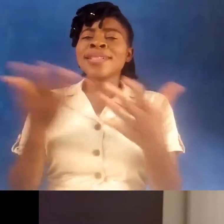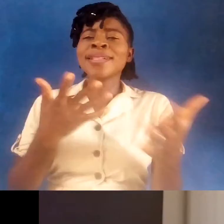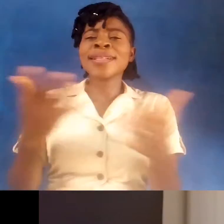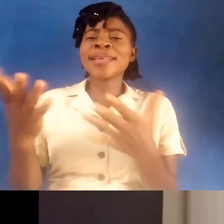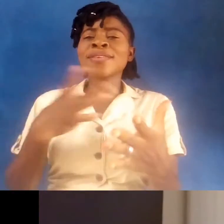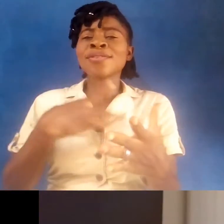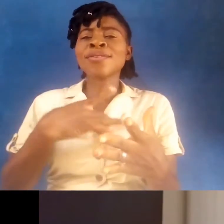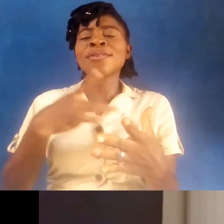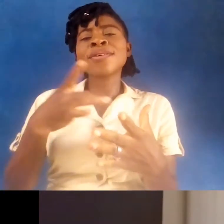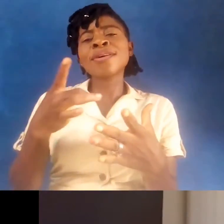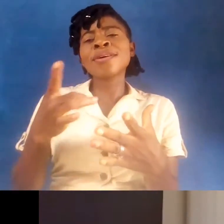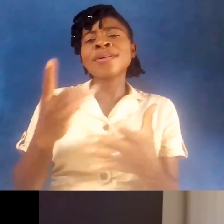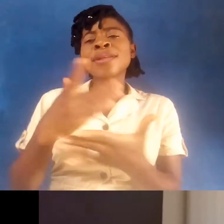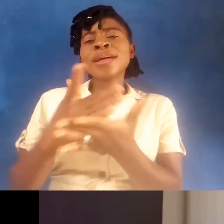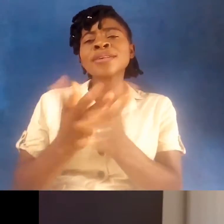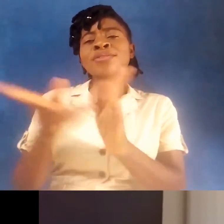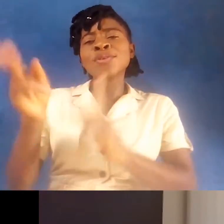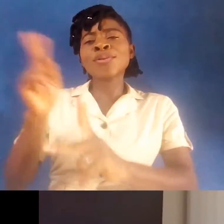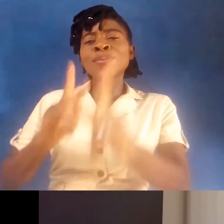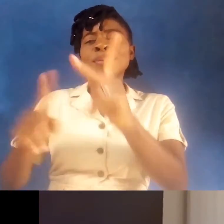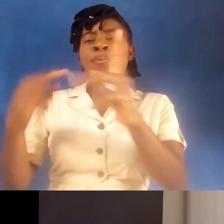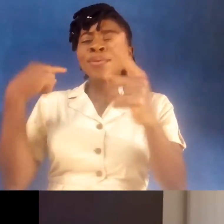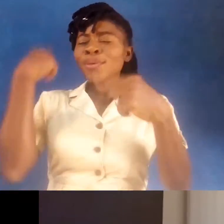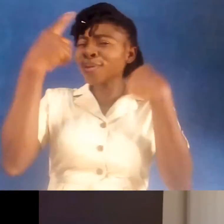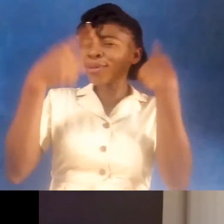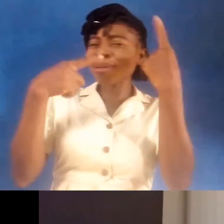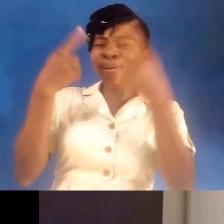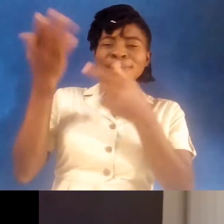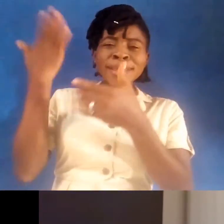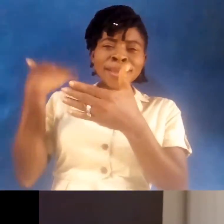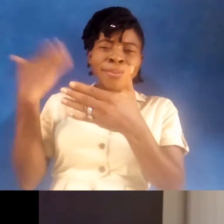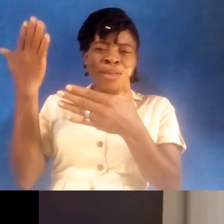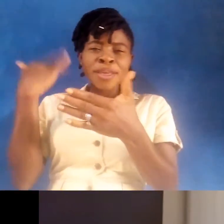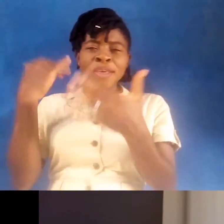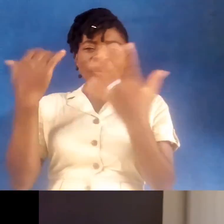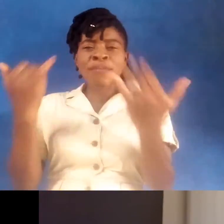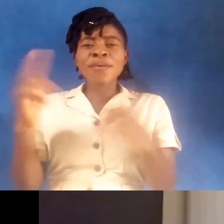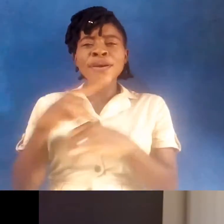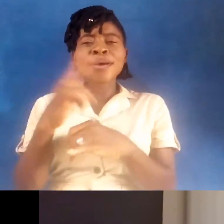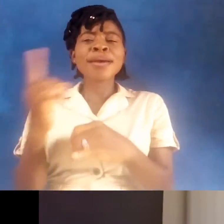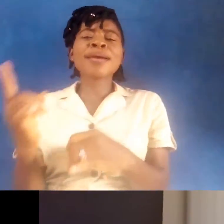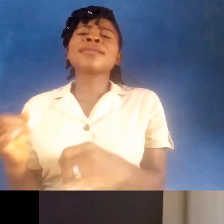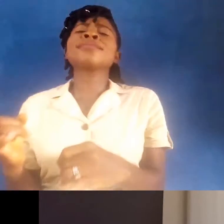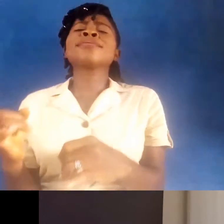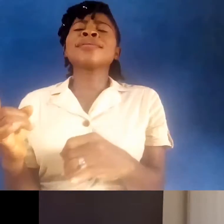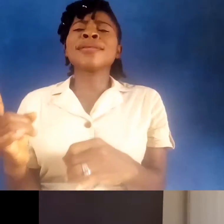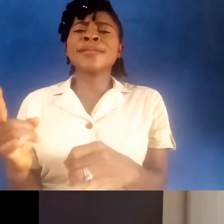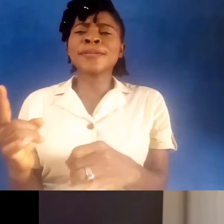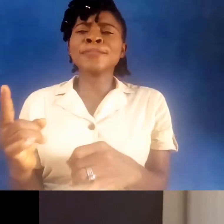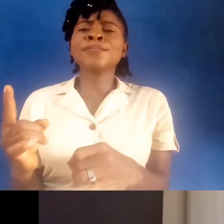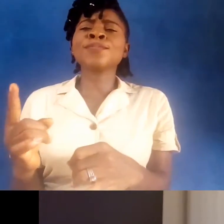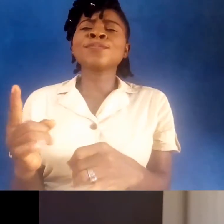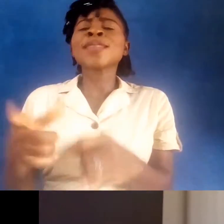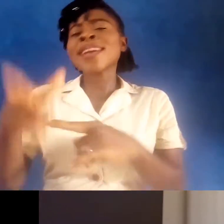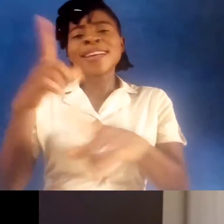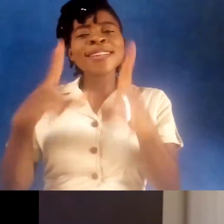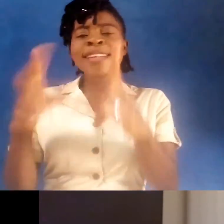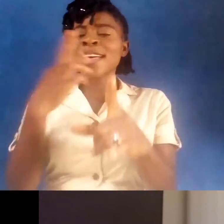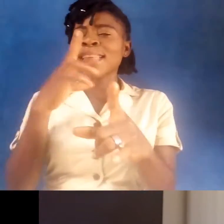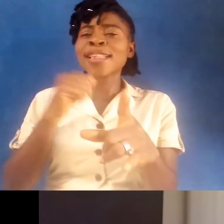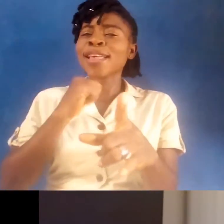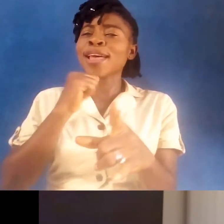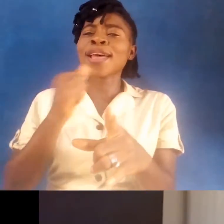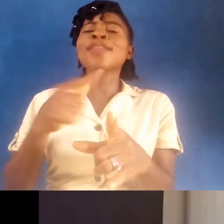past, and some people still think today. Signs are not gestures. In